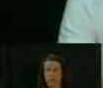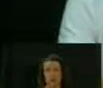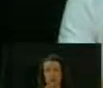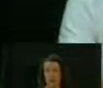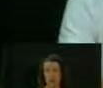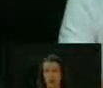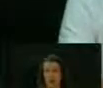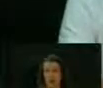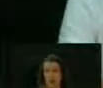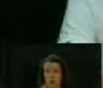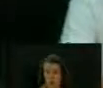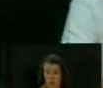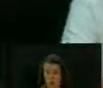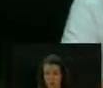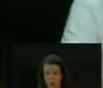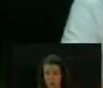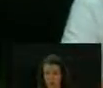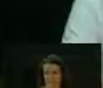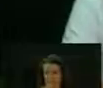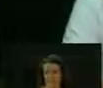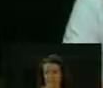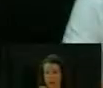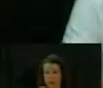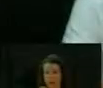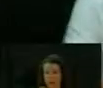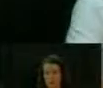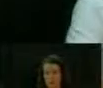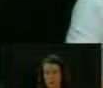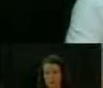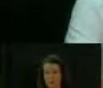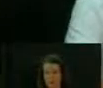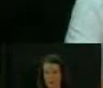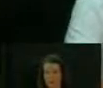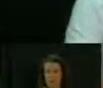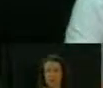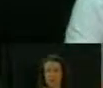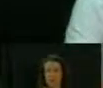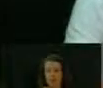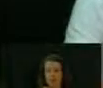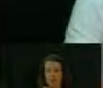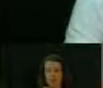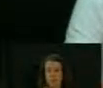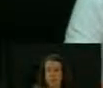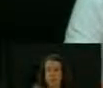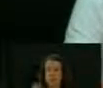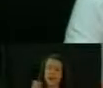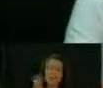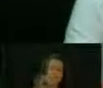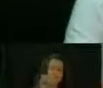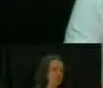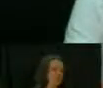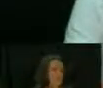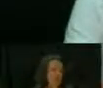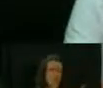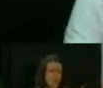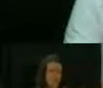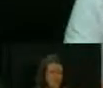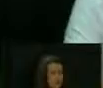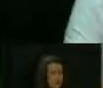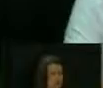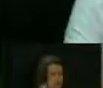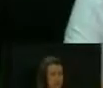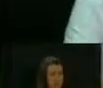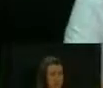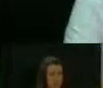Commissioner Frank Luthold. Aye. Commissioner Craig Luthold. Yes. Commissioner Hammond.